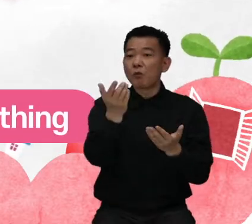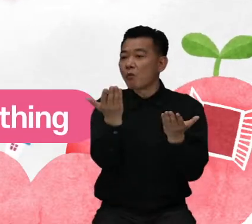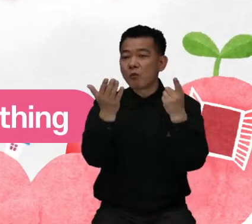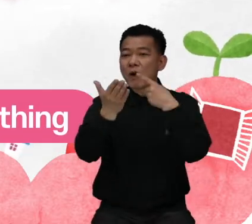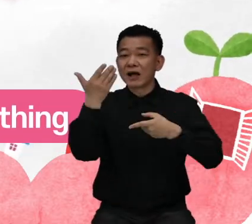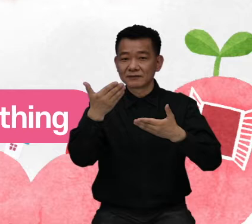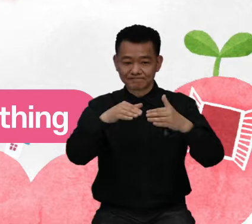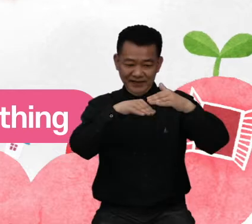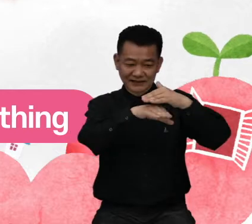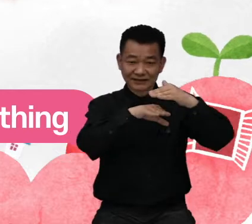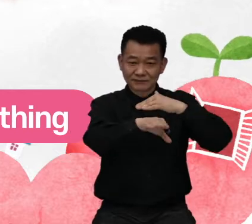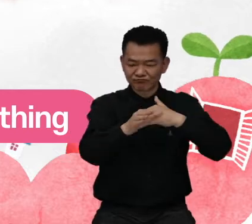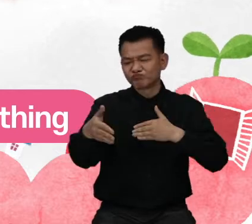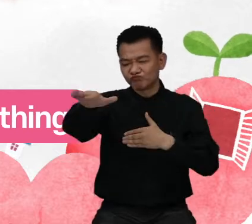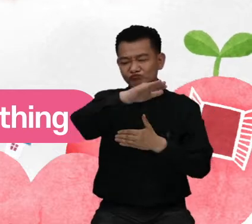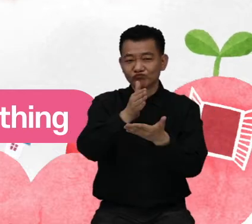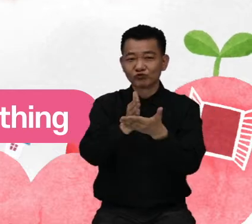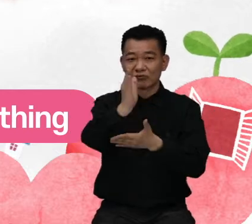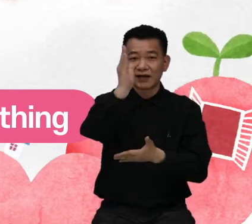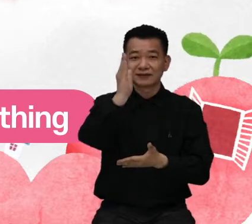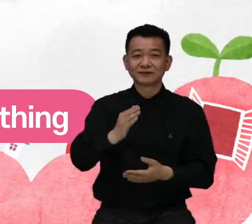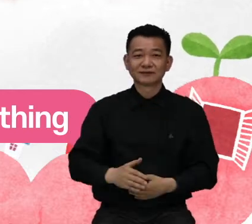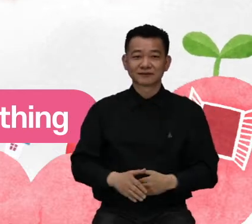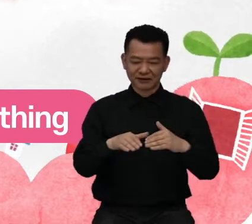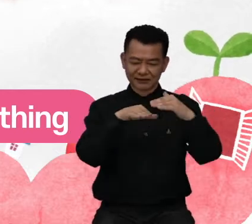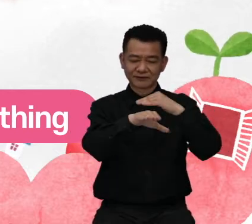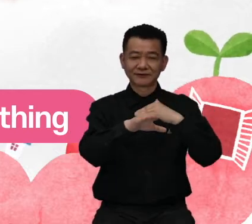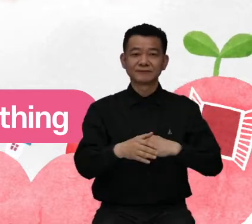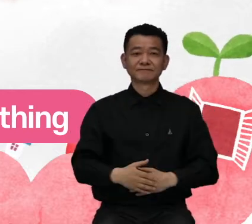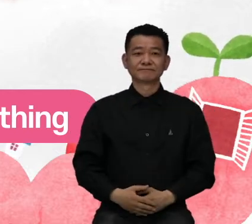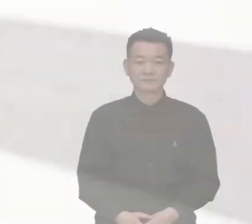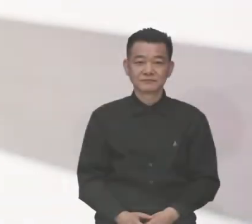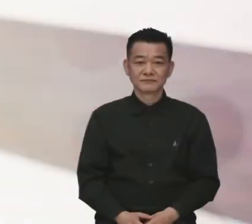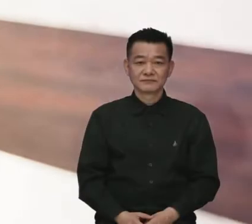access everywhere and everything.